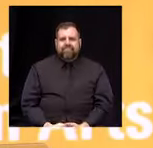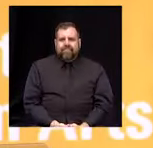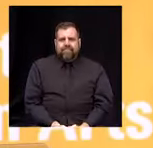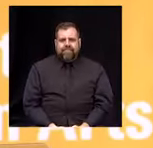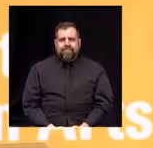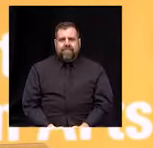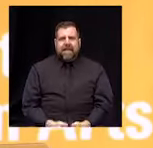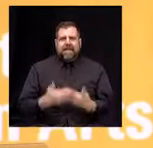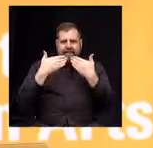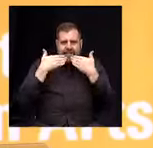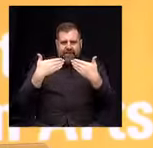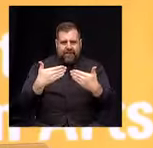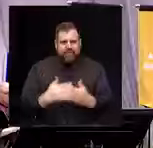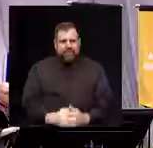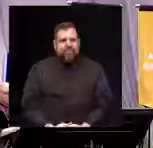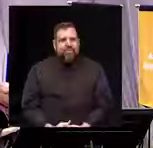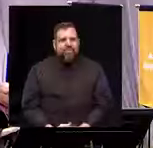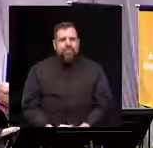Thank you.